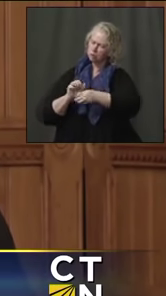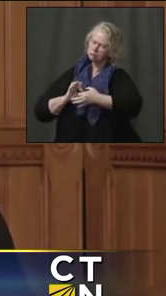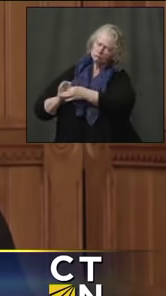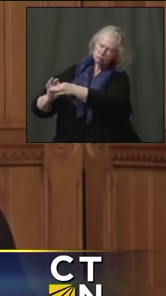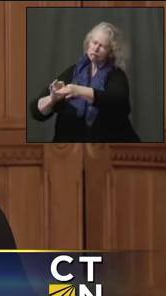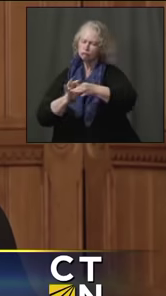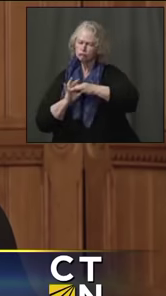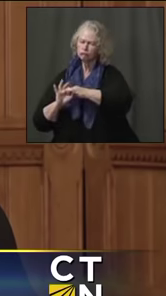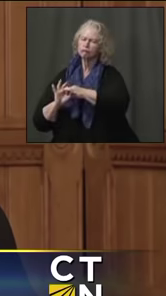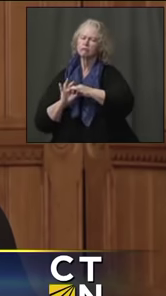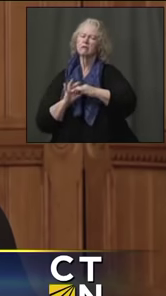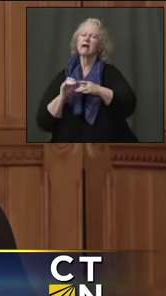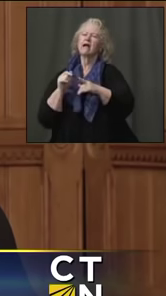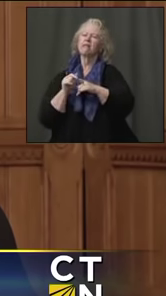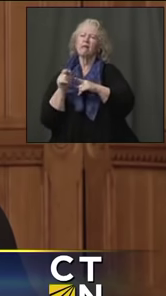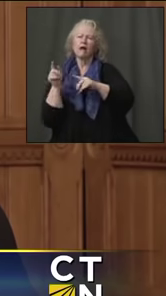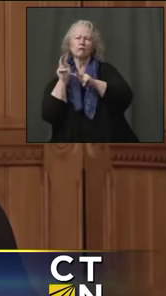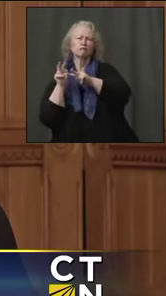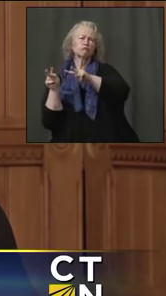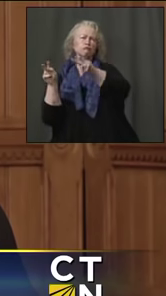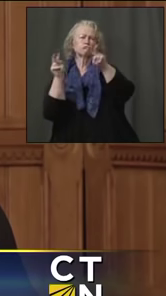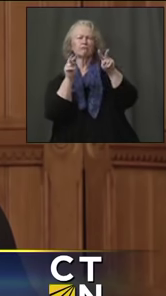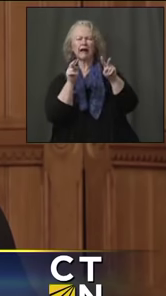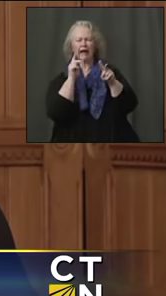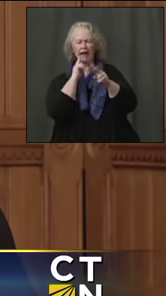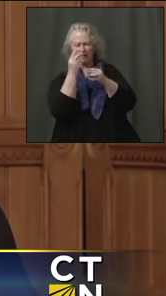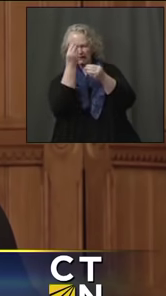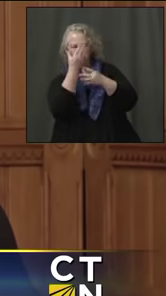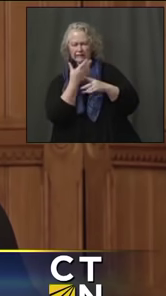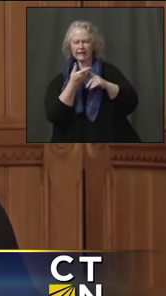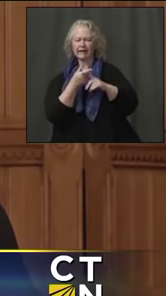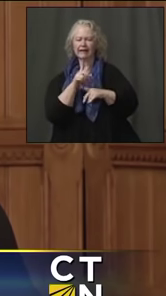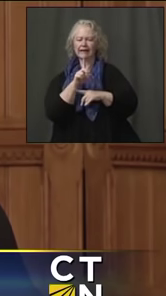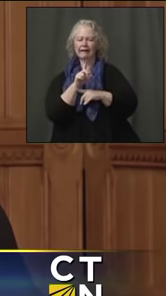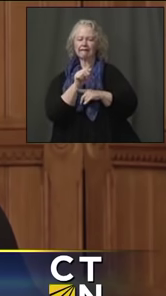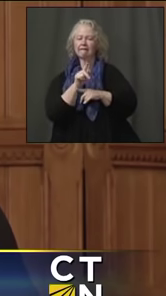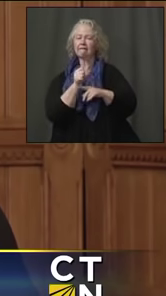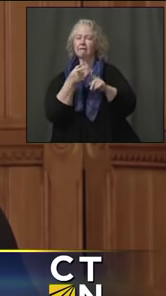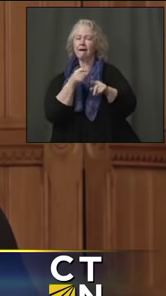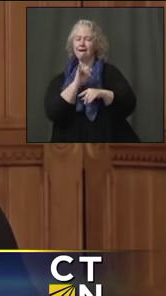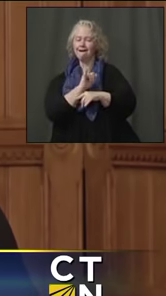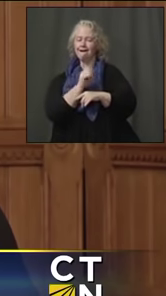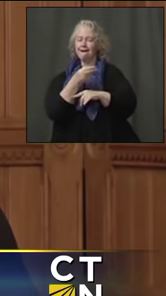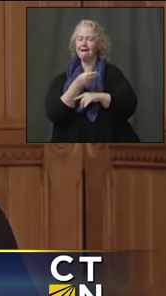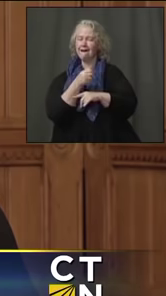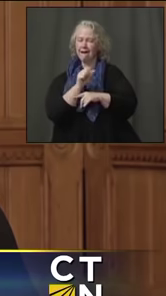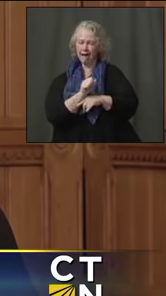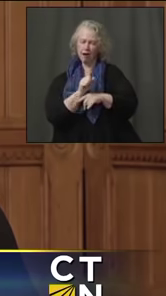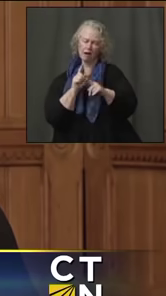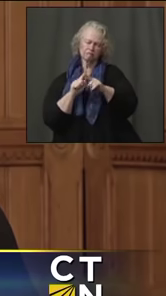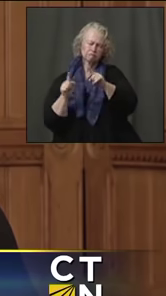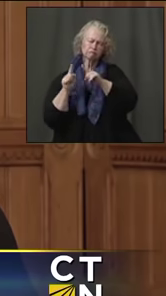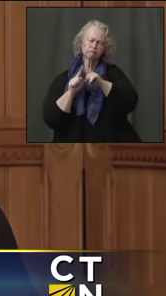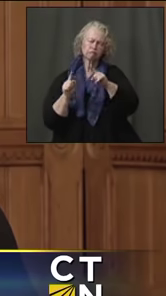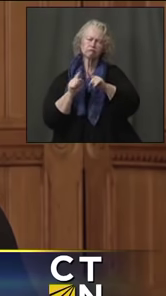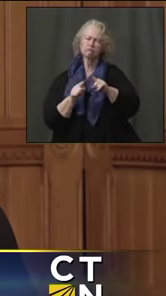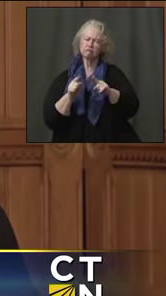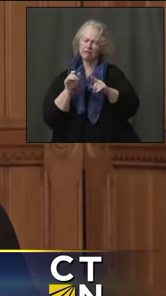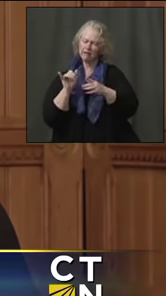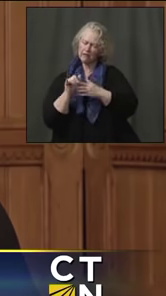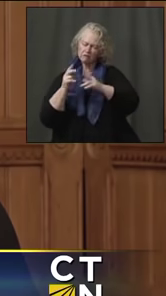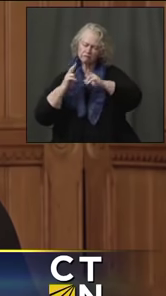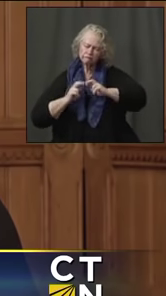informed by economic data from IHS consultants, as well as Moody's, that is used by the Office of Fiscal